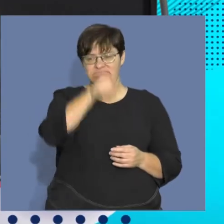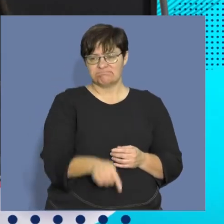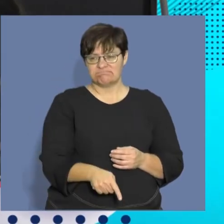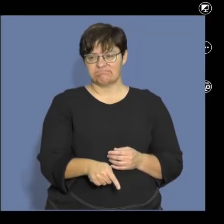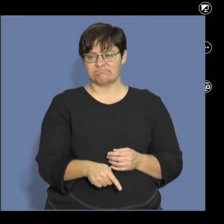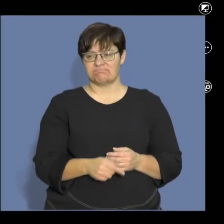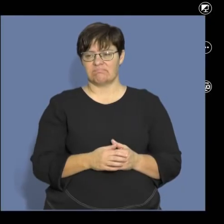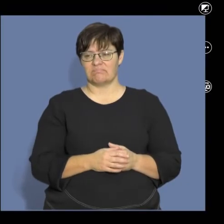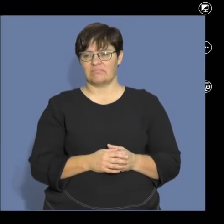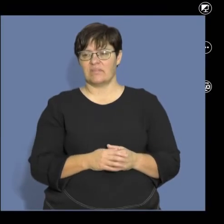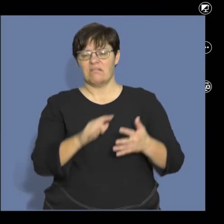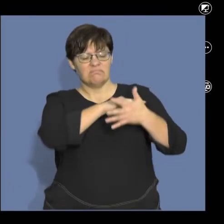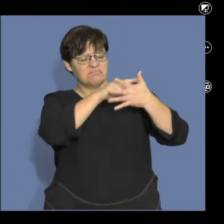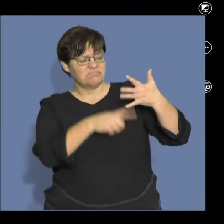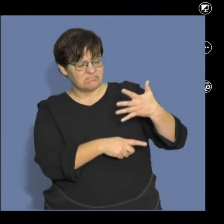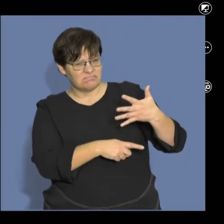our